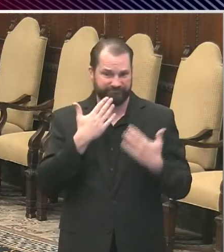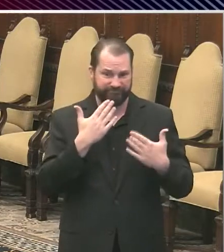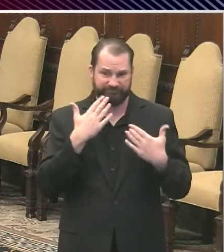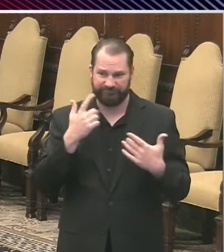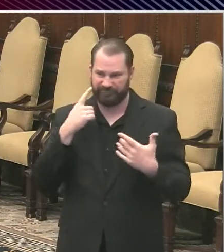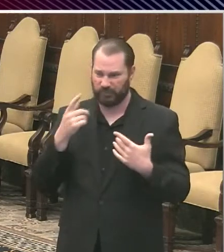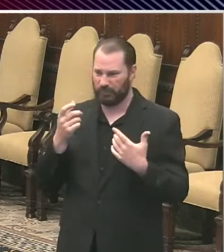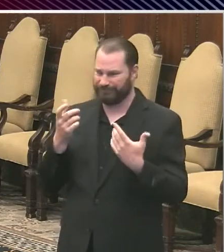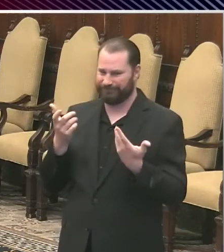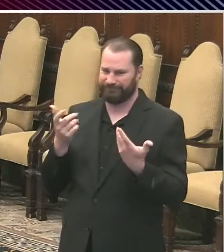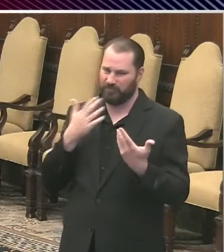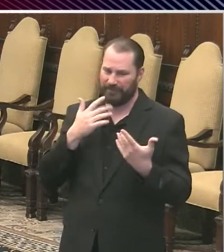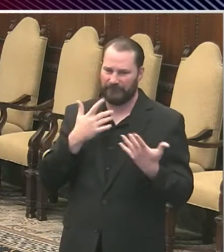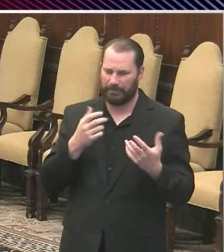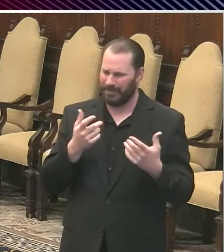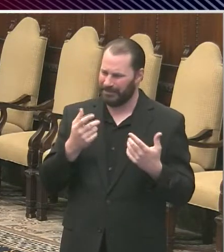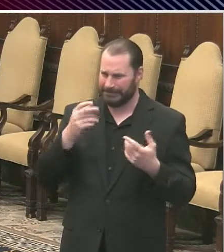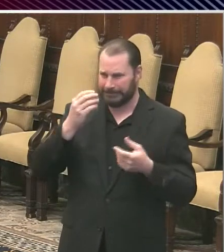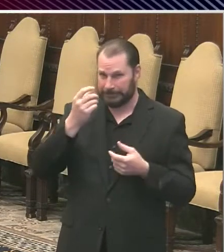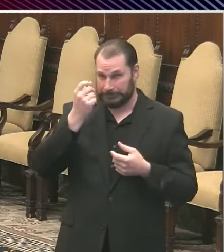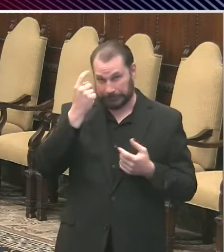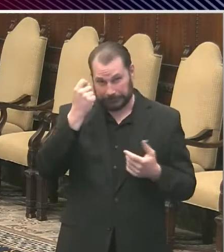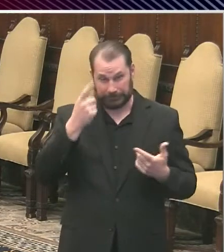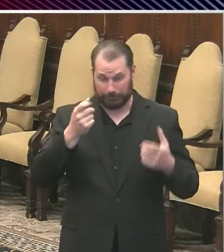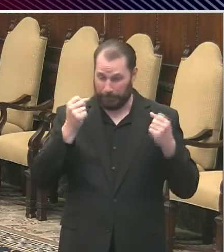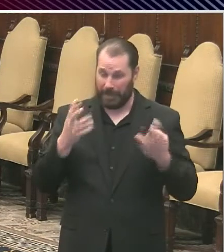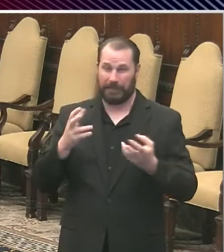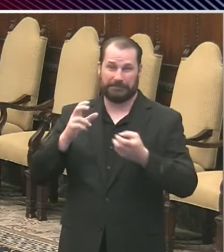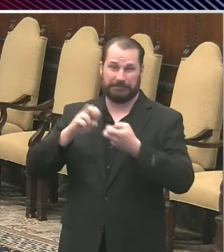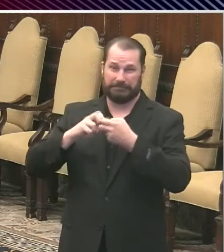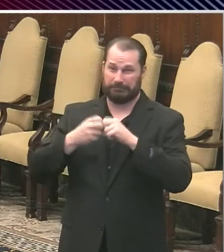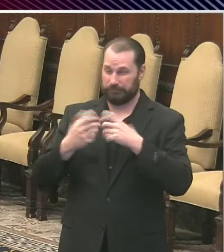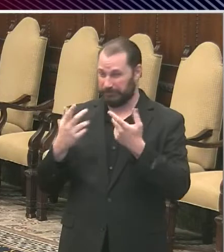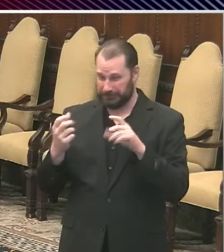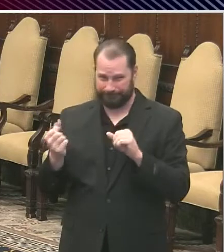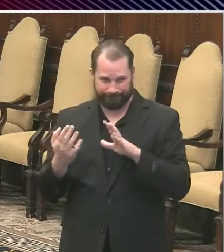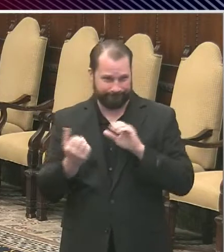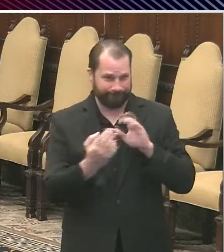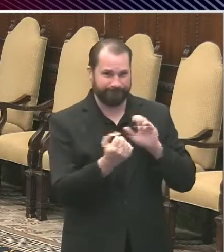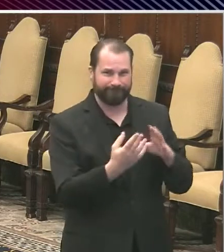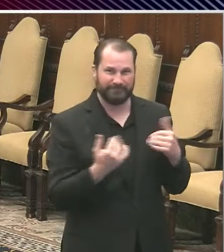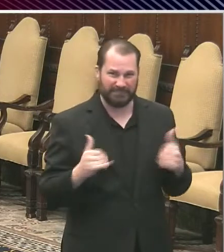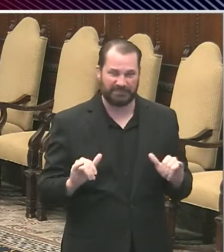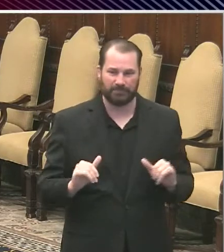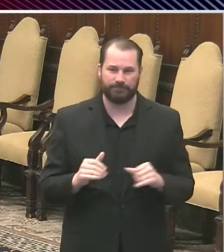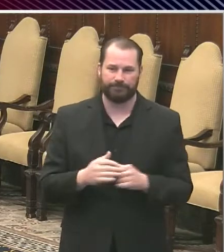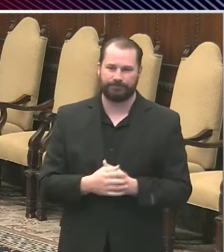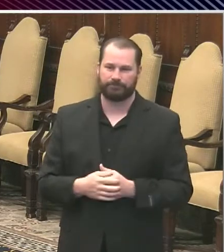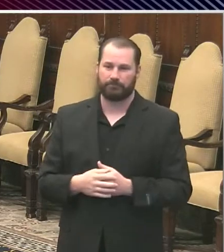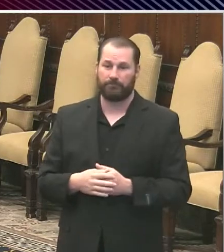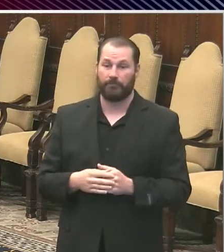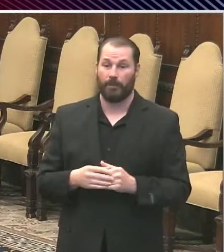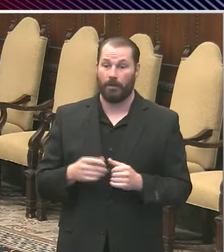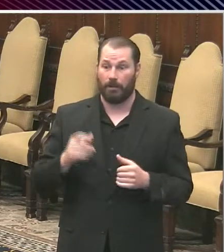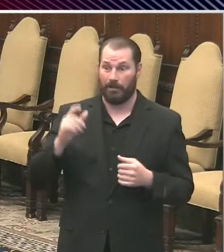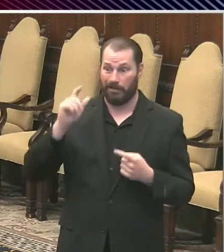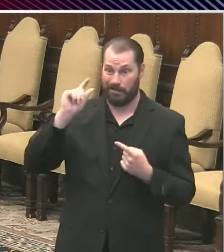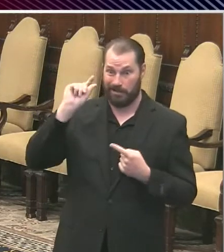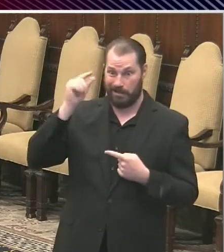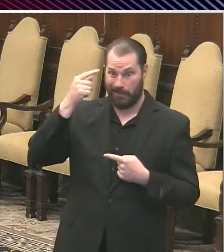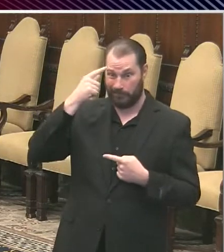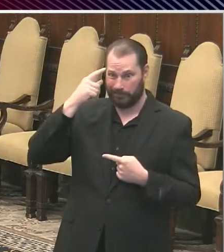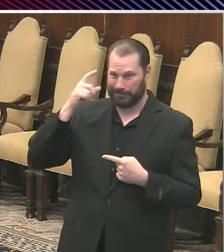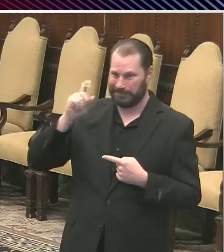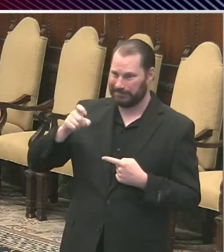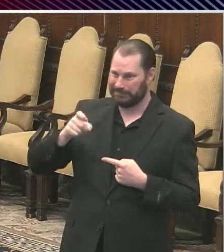exist that must be addressed. As I've said before, governments are in desperate need of direct and flexible aid to help with revenue losses that have